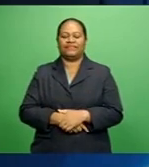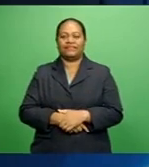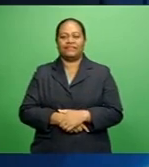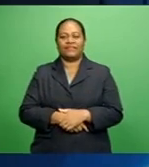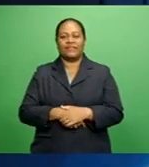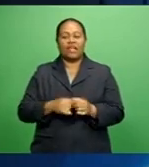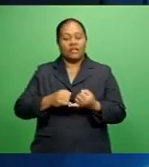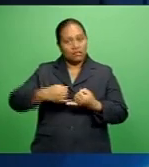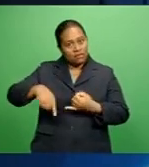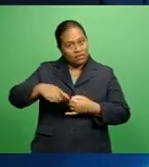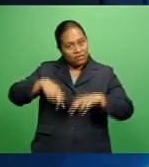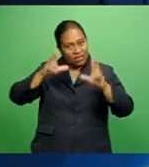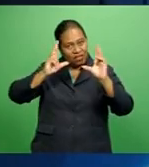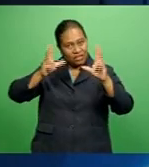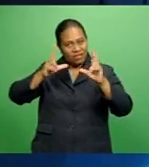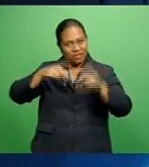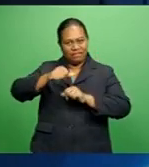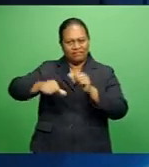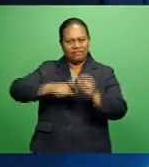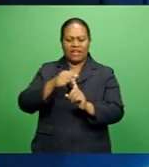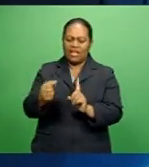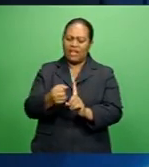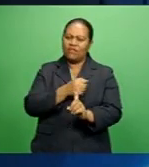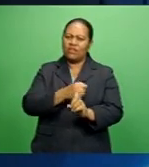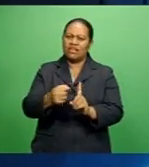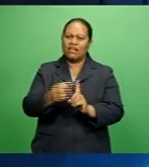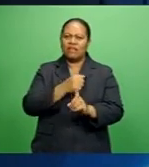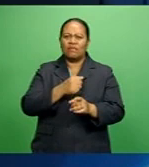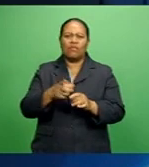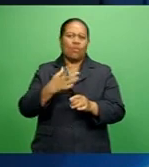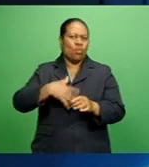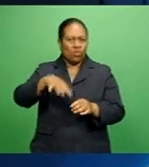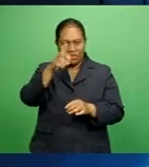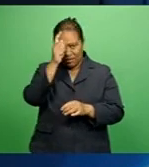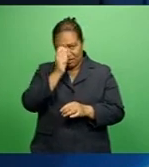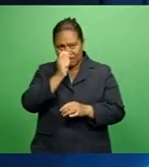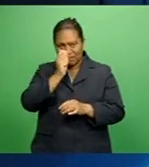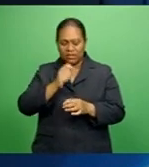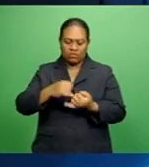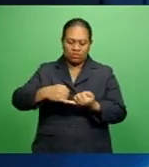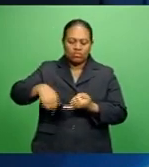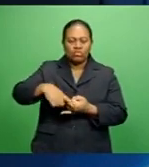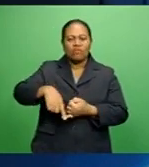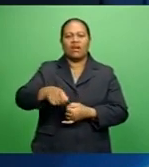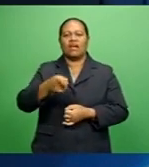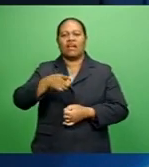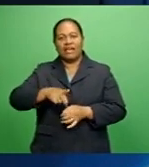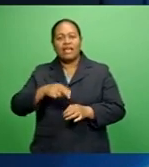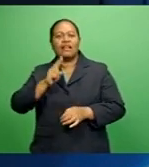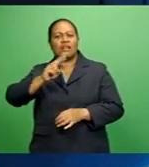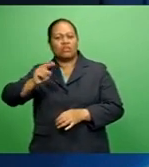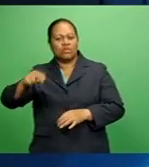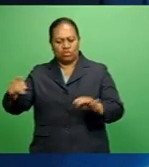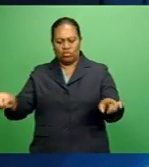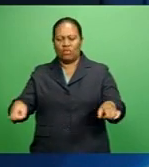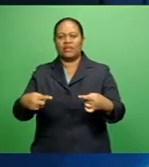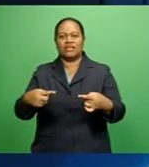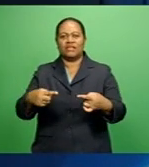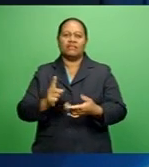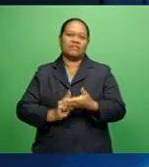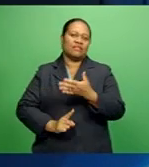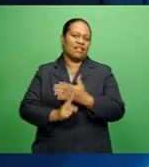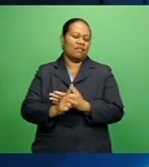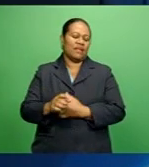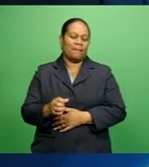The Suva Volleyball Association is advocating for the revival of clubs in the Suva-Nausori corridor, with the competition now in full